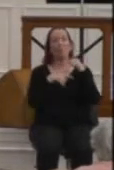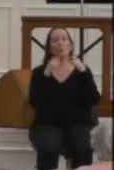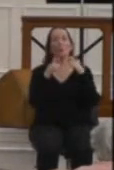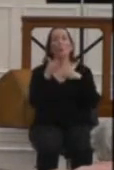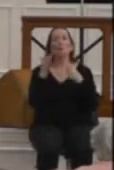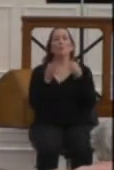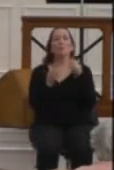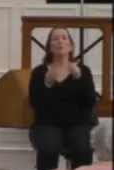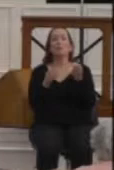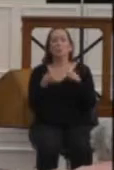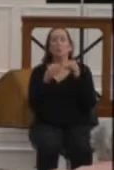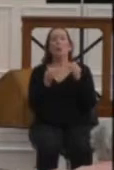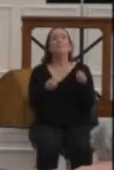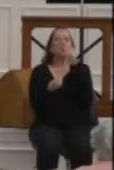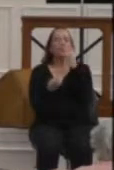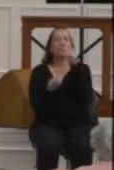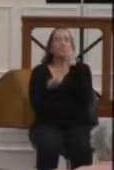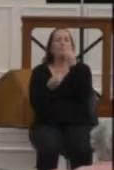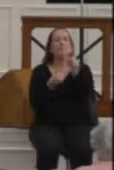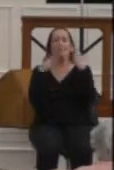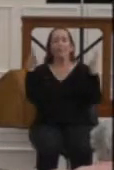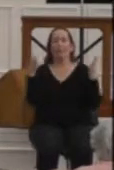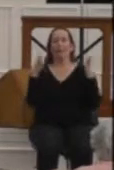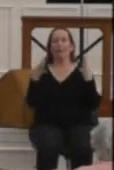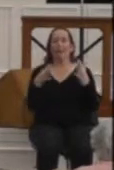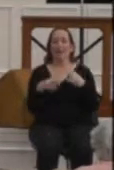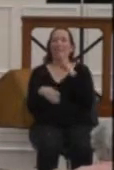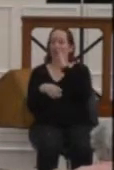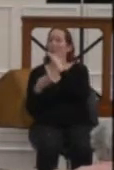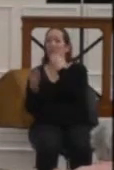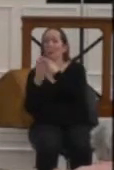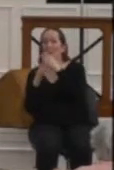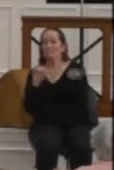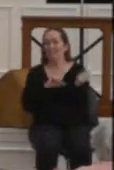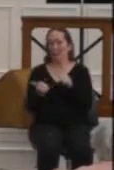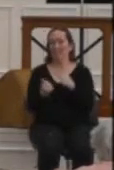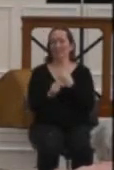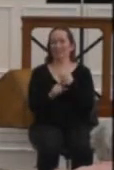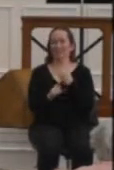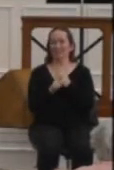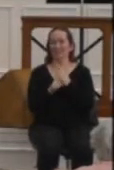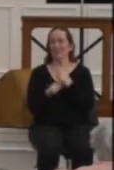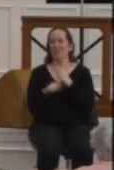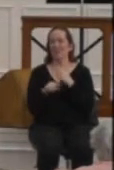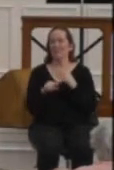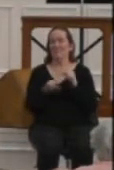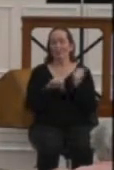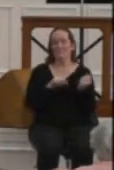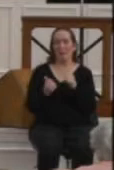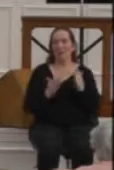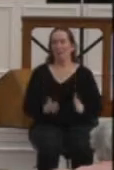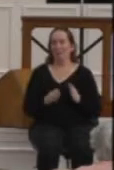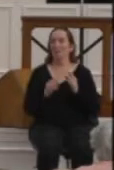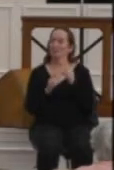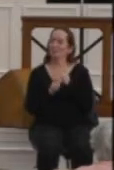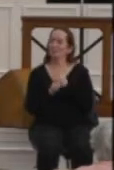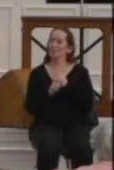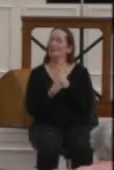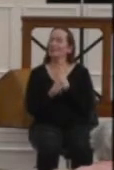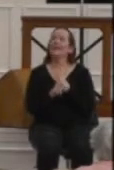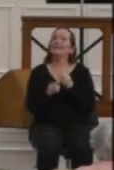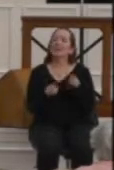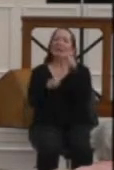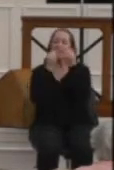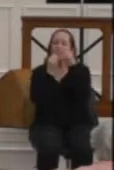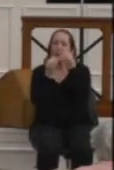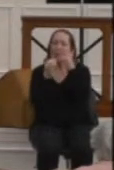a lot. They'd be good Baptists, wouldn't they? They spend a lot of time eating because they need that to grow,